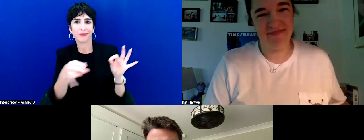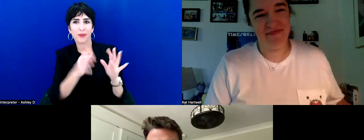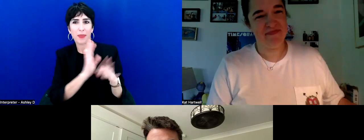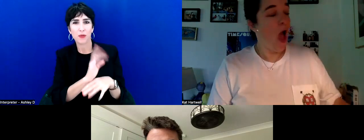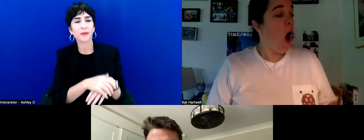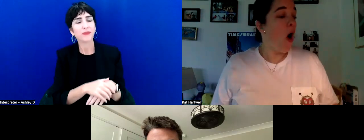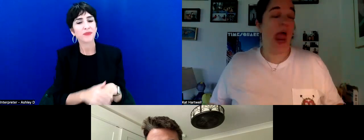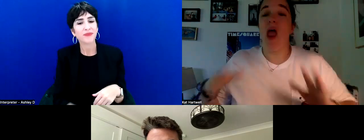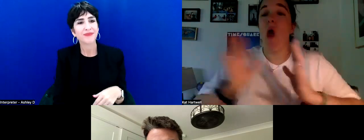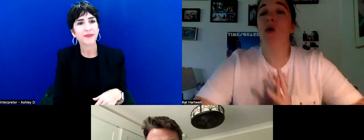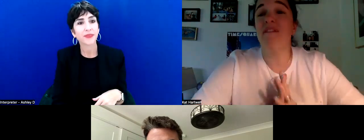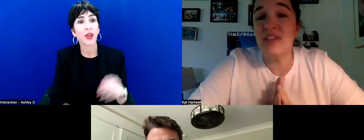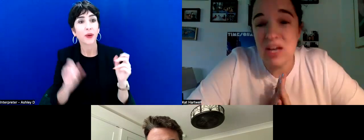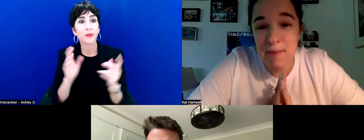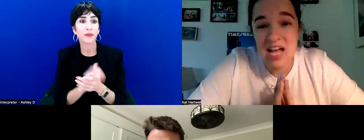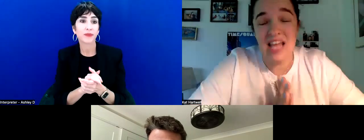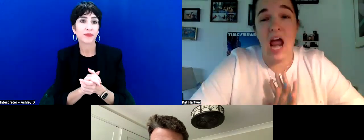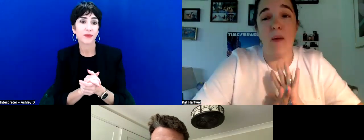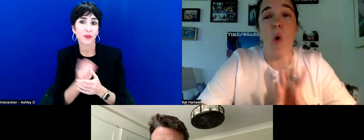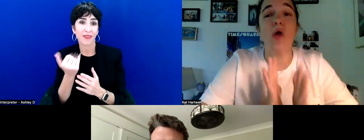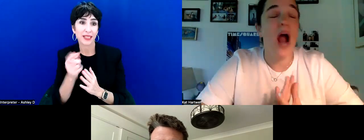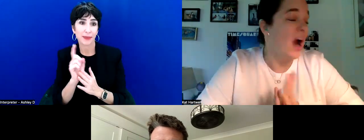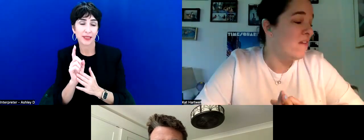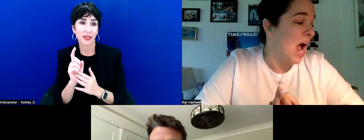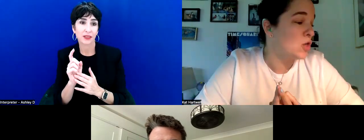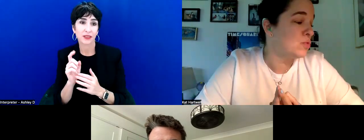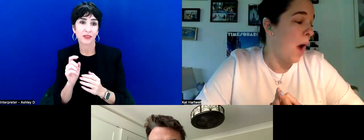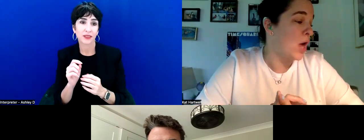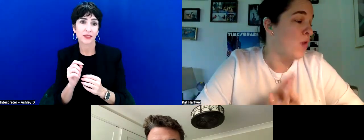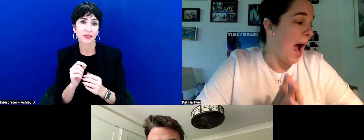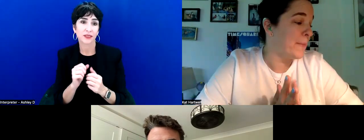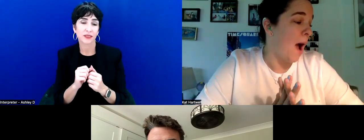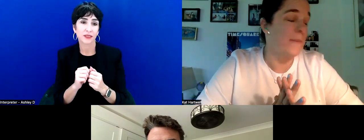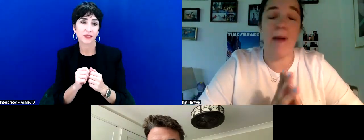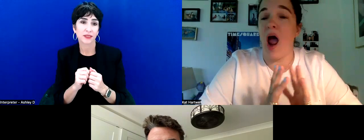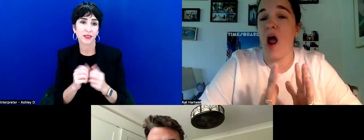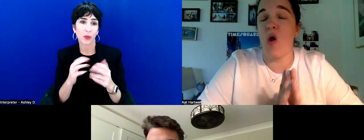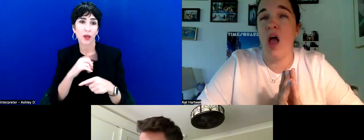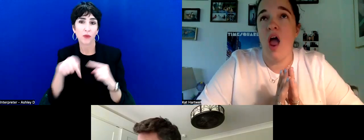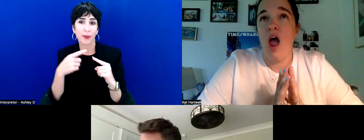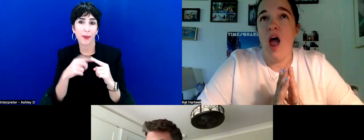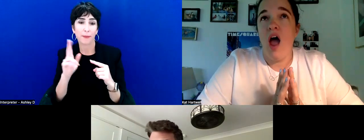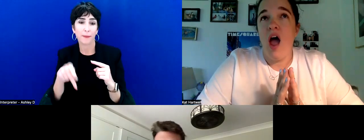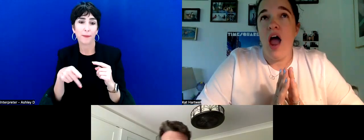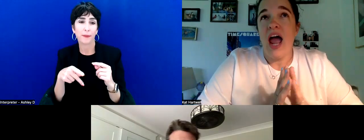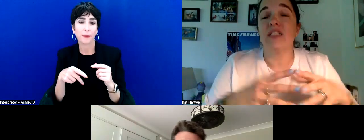Yeah. Okay. We have 15 minutes, and I kind of like want to wrap it up about